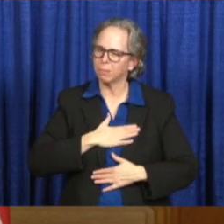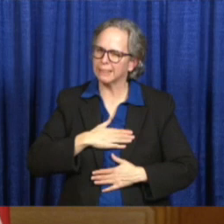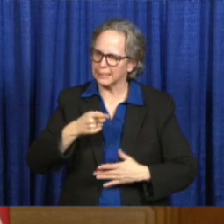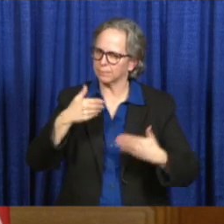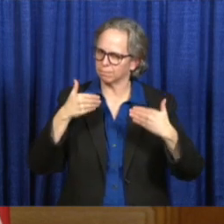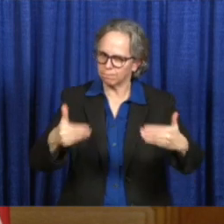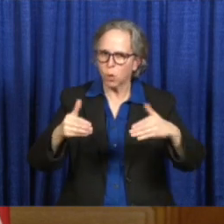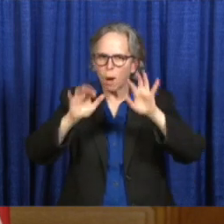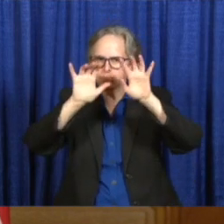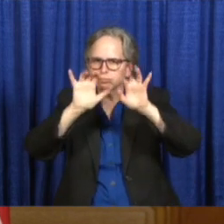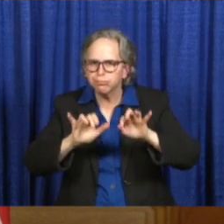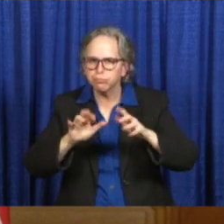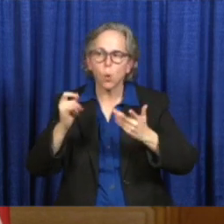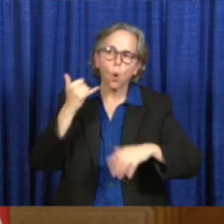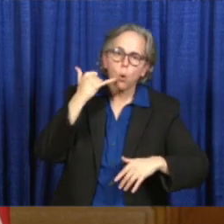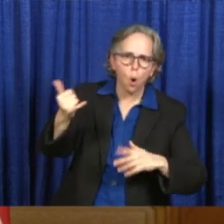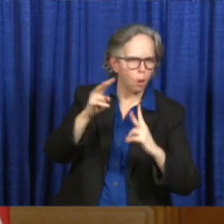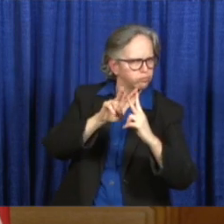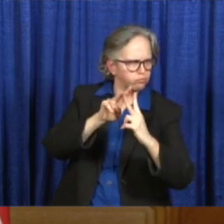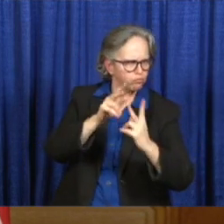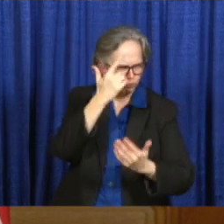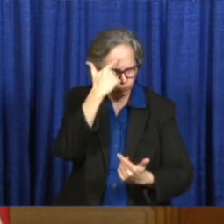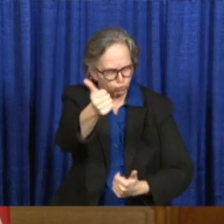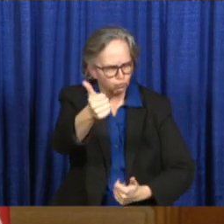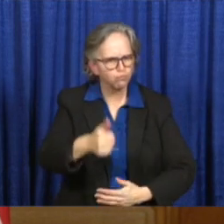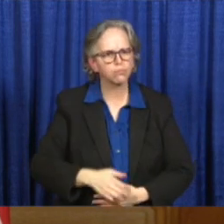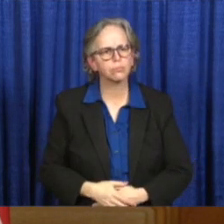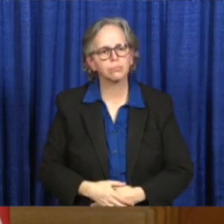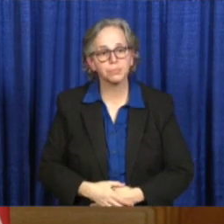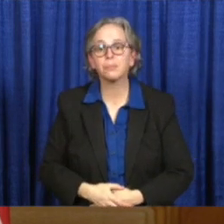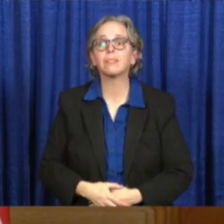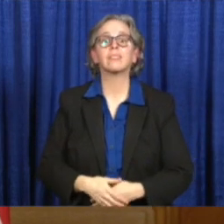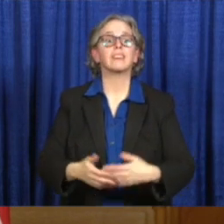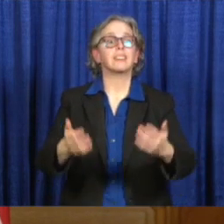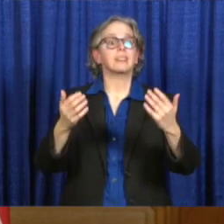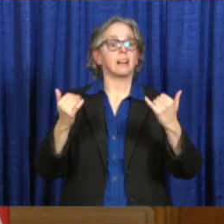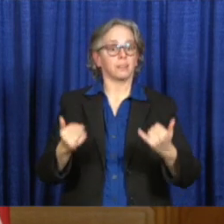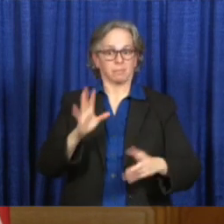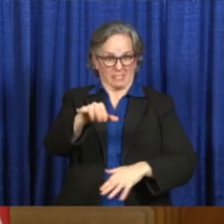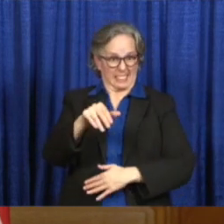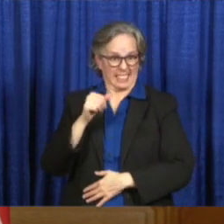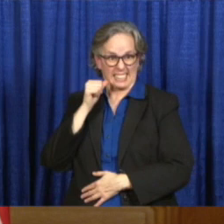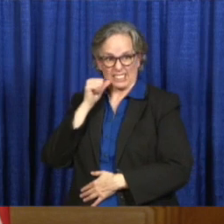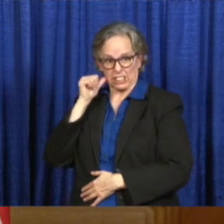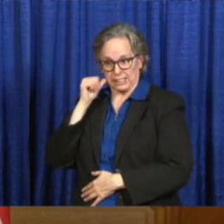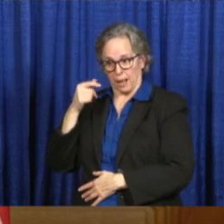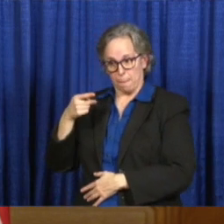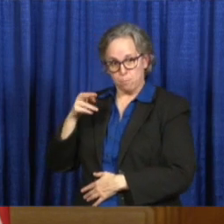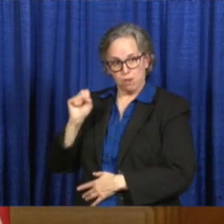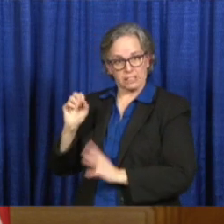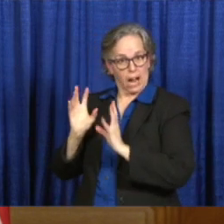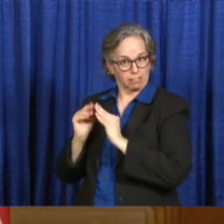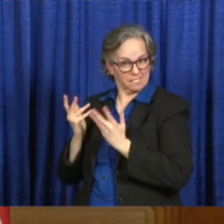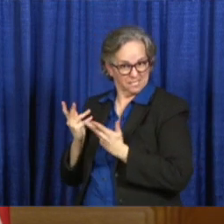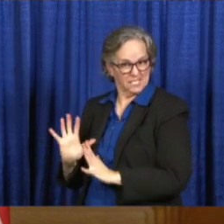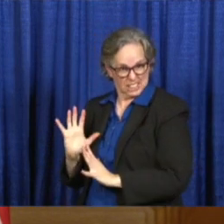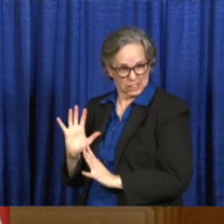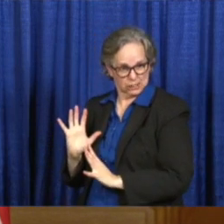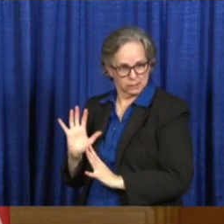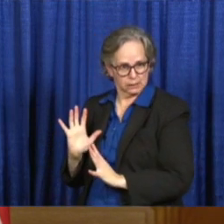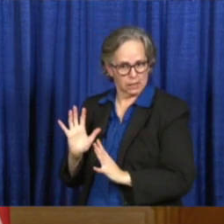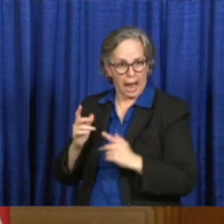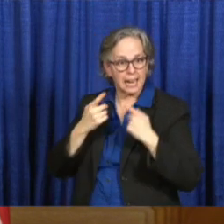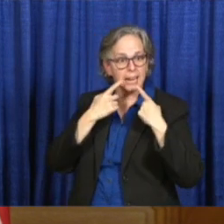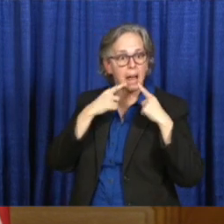Yesterday, it was announced after our press conference that we received a FEMA disaster declaration. We're